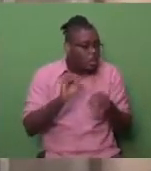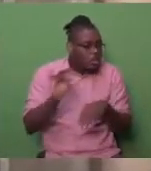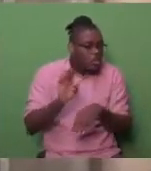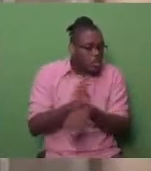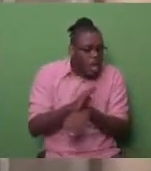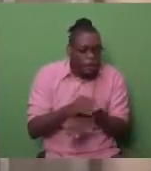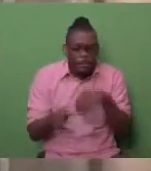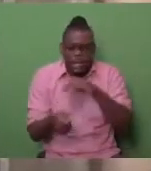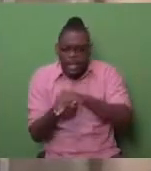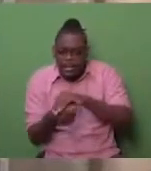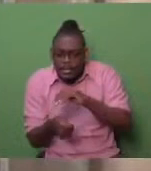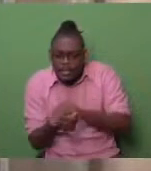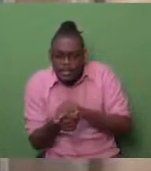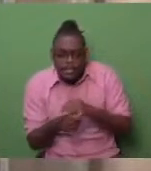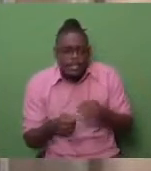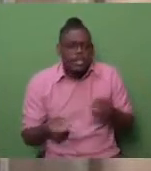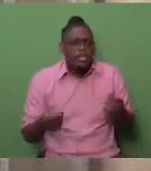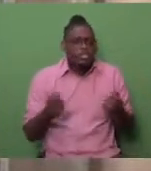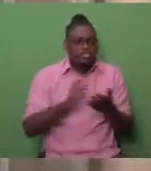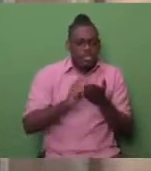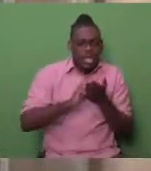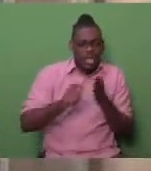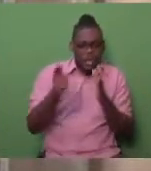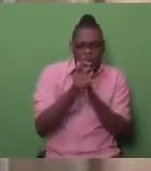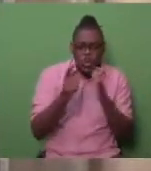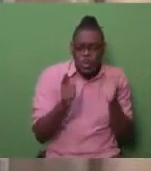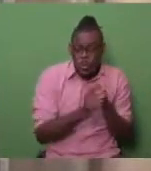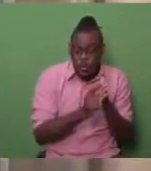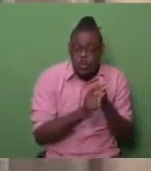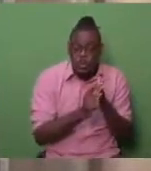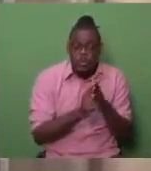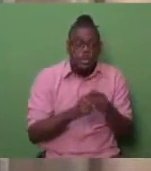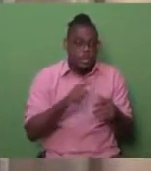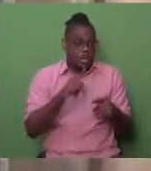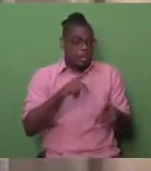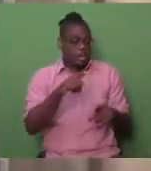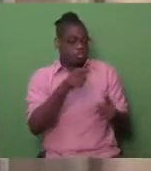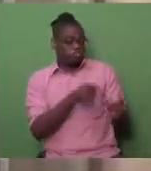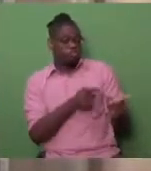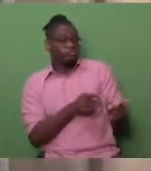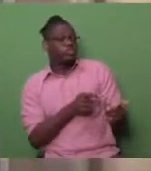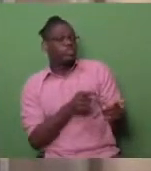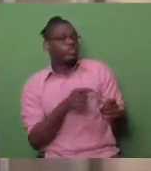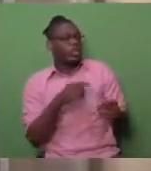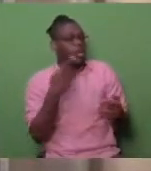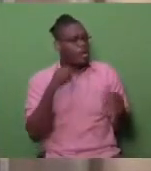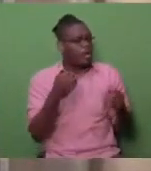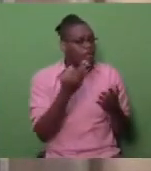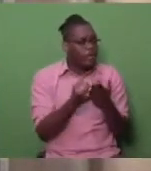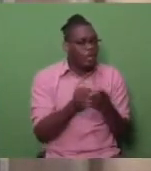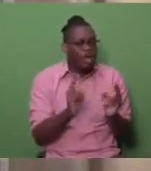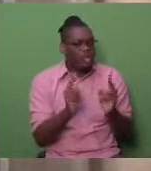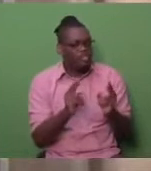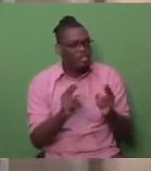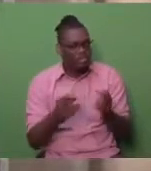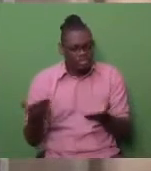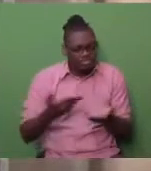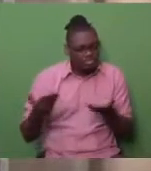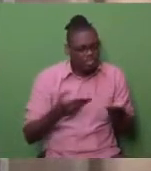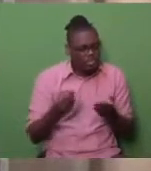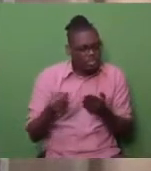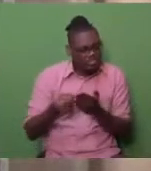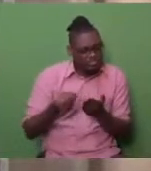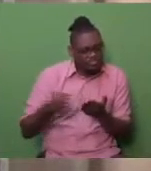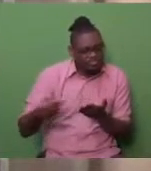pre-action letter that the minister hurriedly laid it. That 2020 NIB report shows that more than 112,000 people